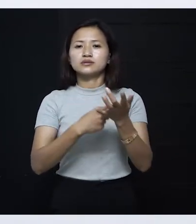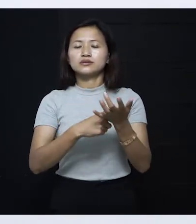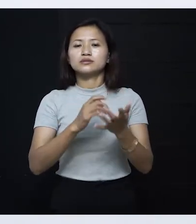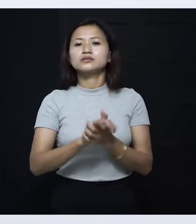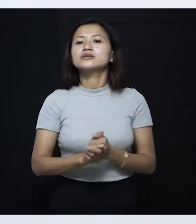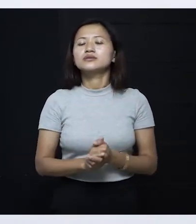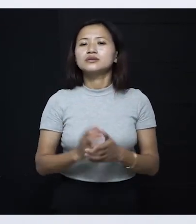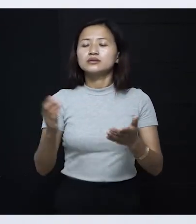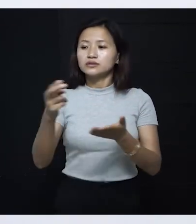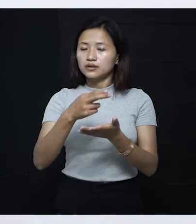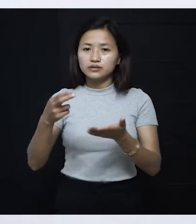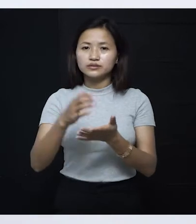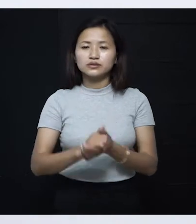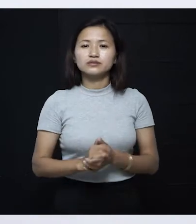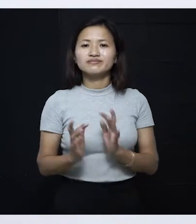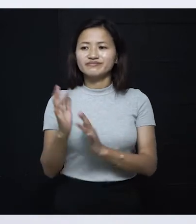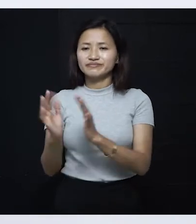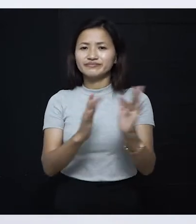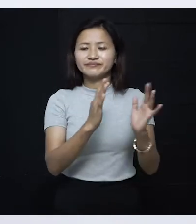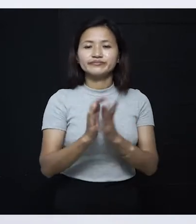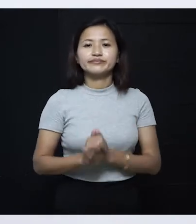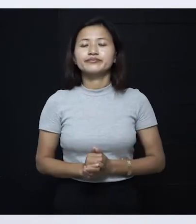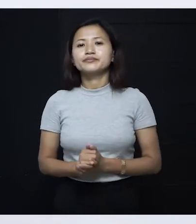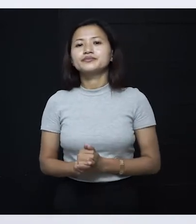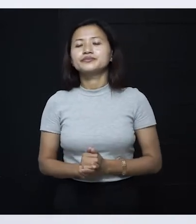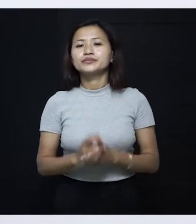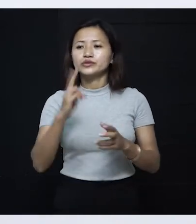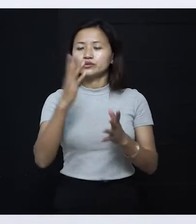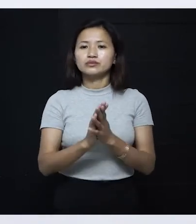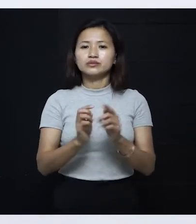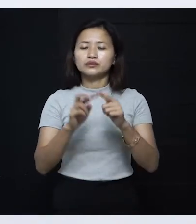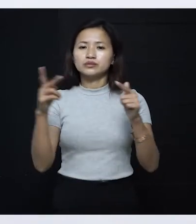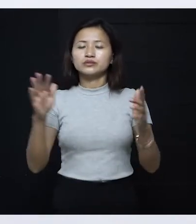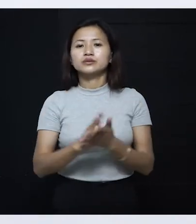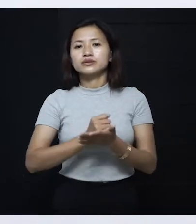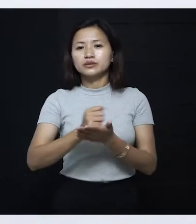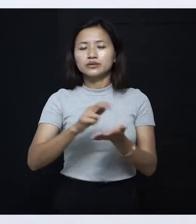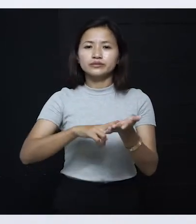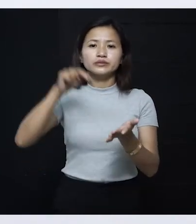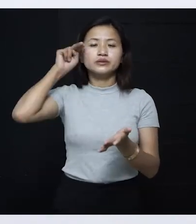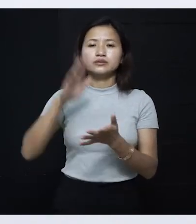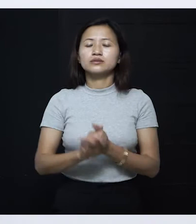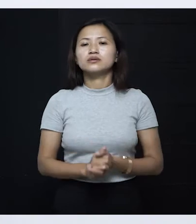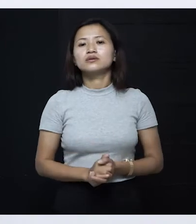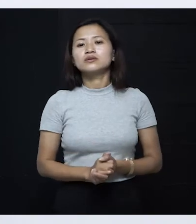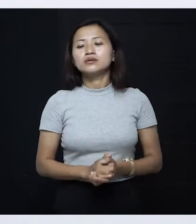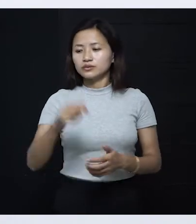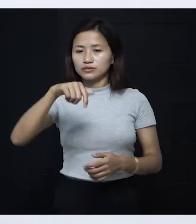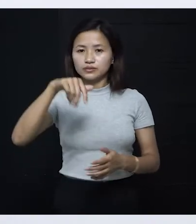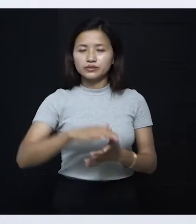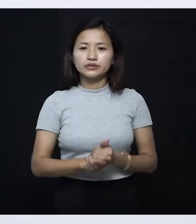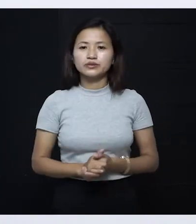cultivation, okay? So those are the two types of agriculture that are practiced in Nagaland, okay? So